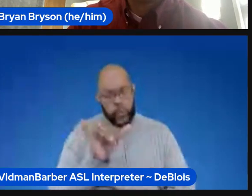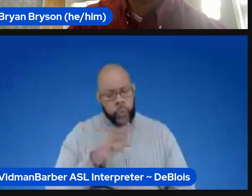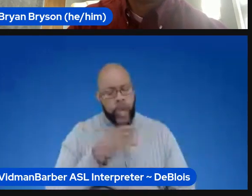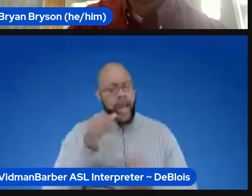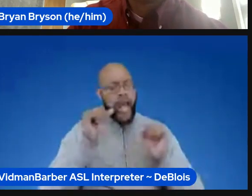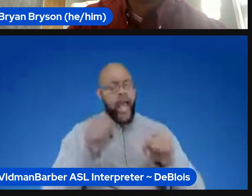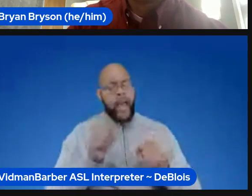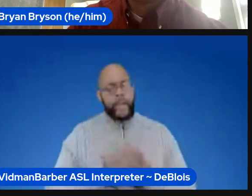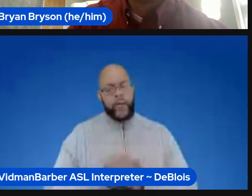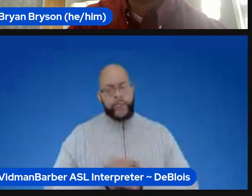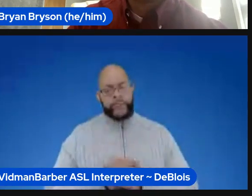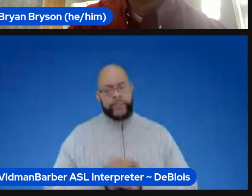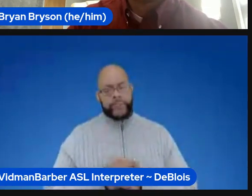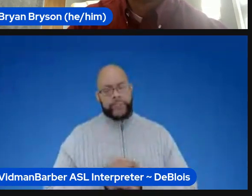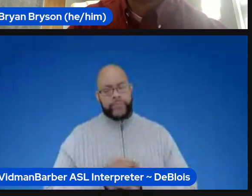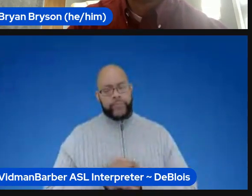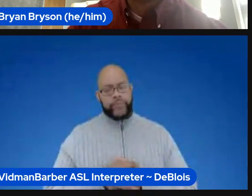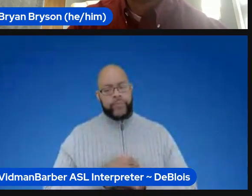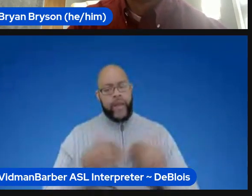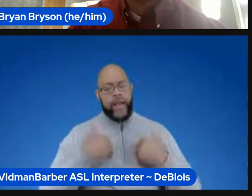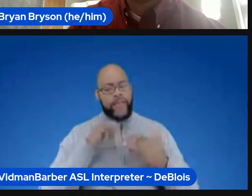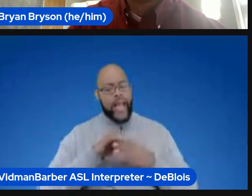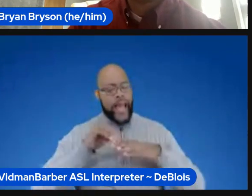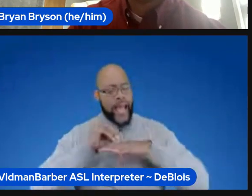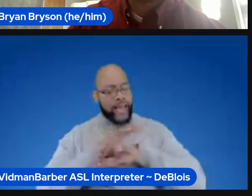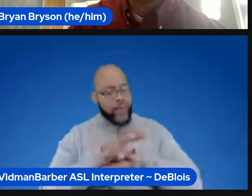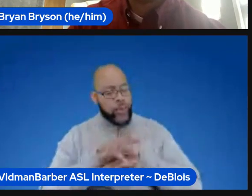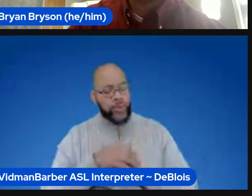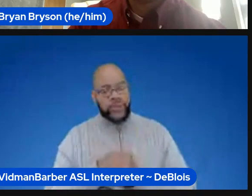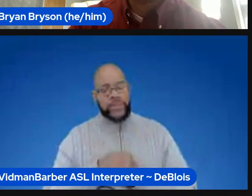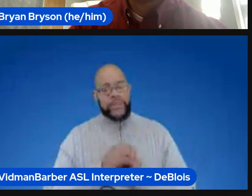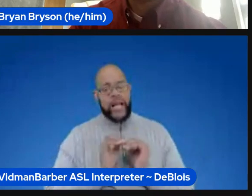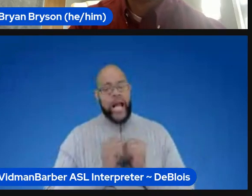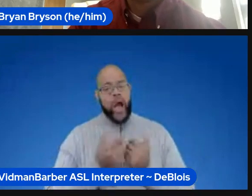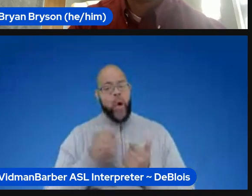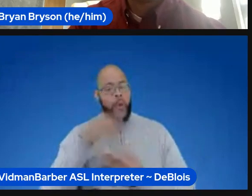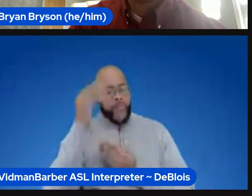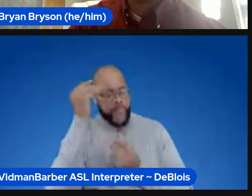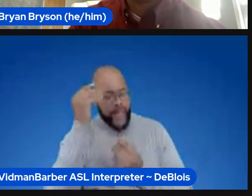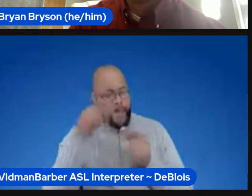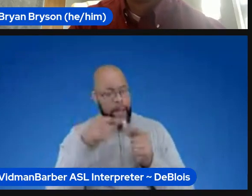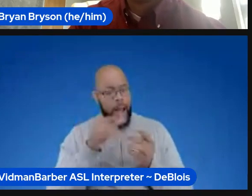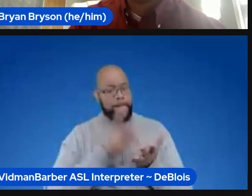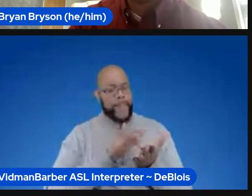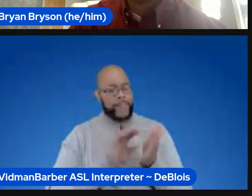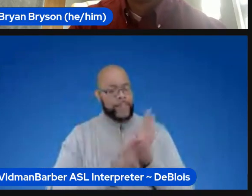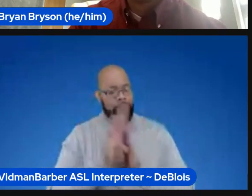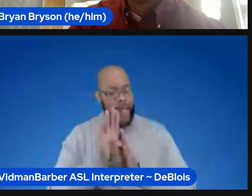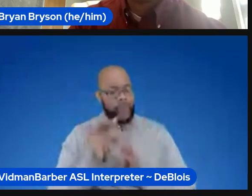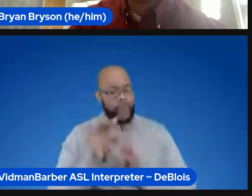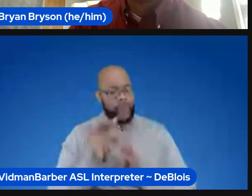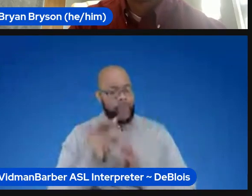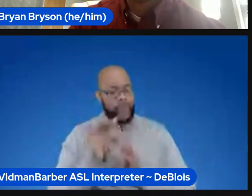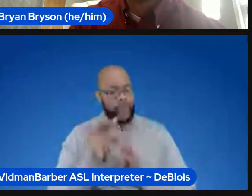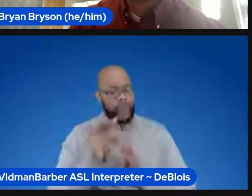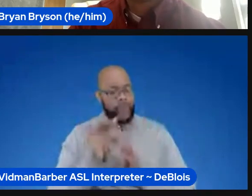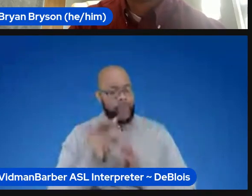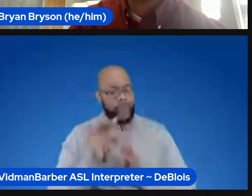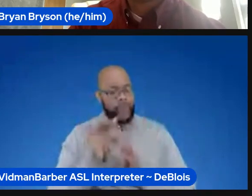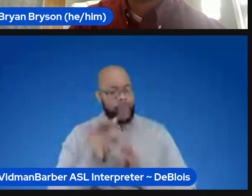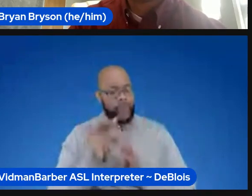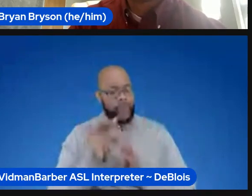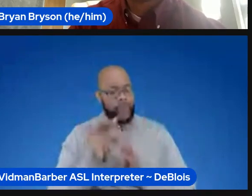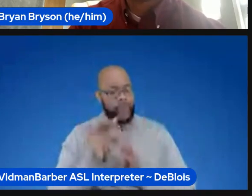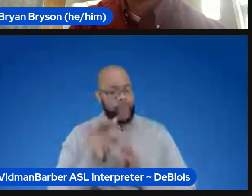to have that influence in how we think of drug development as well. So getting